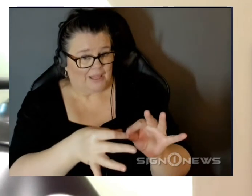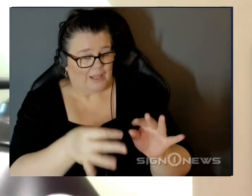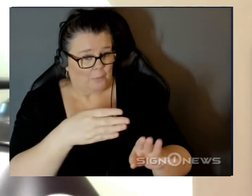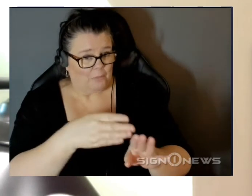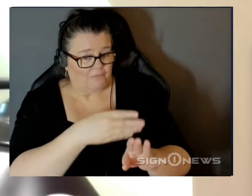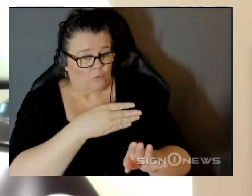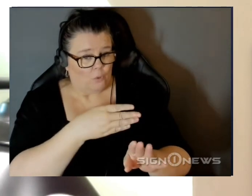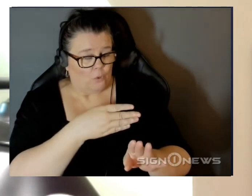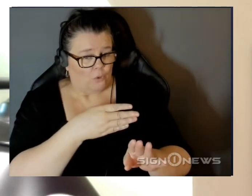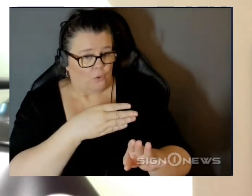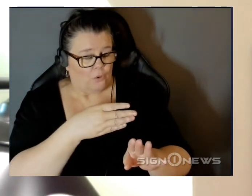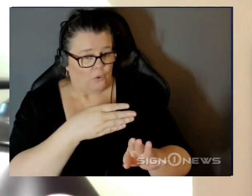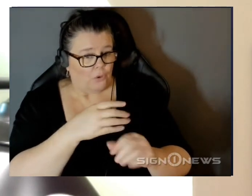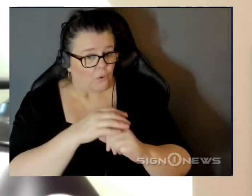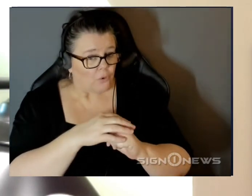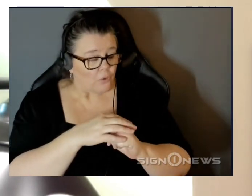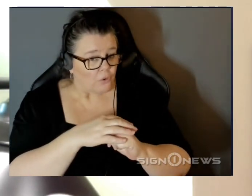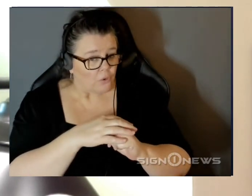Bob, you're on mute.